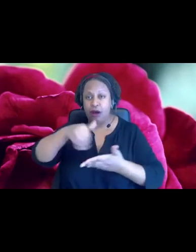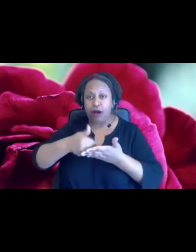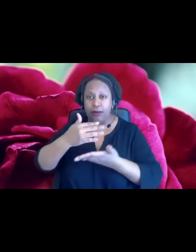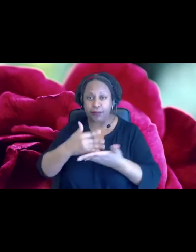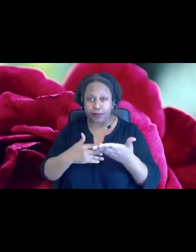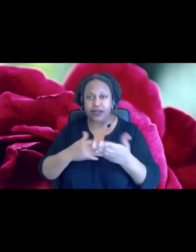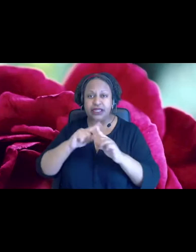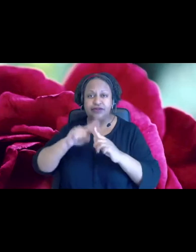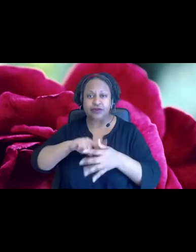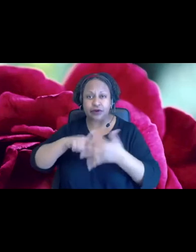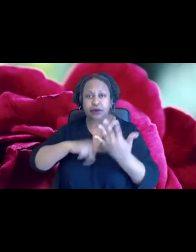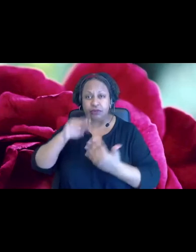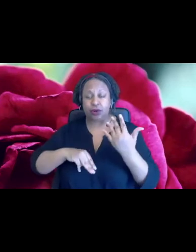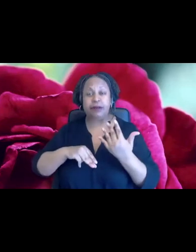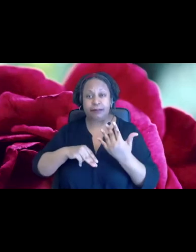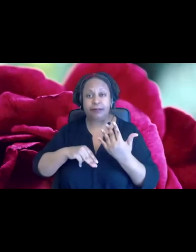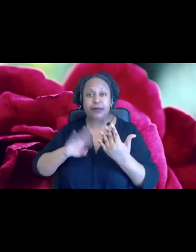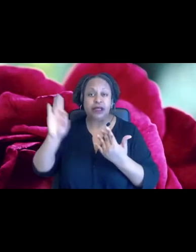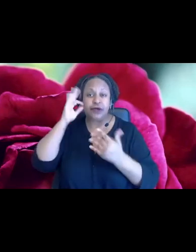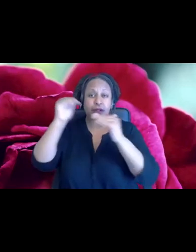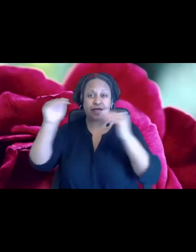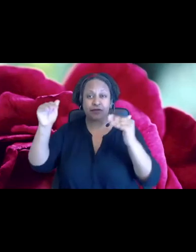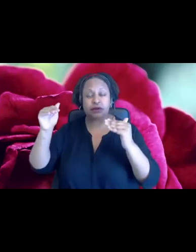under those various programs at the federal level.